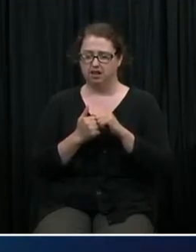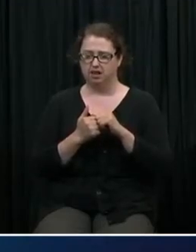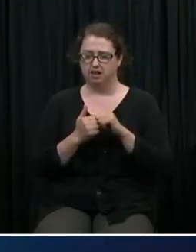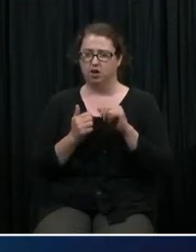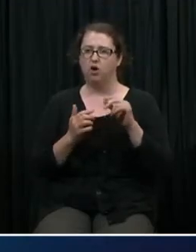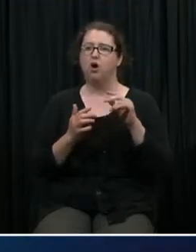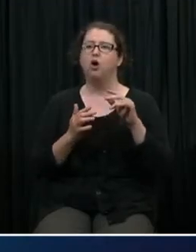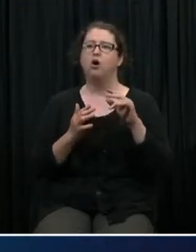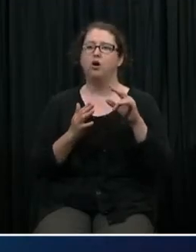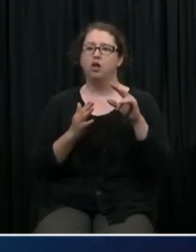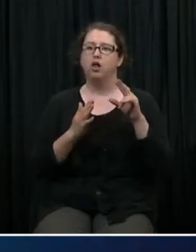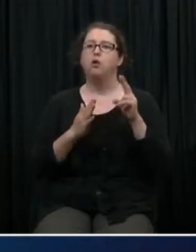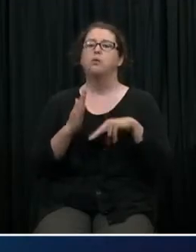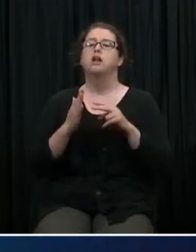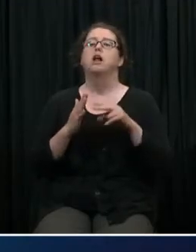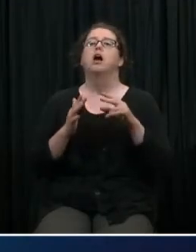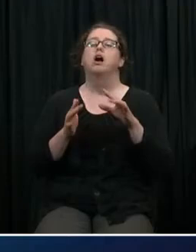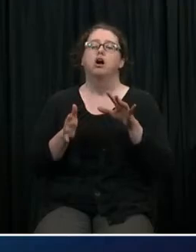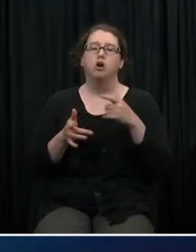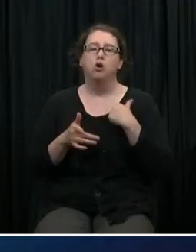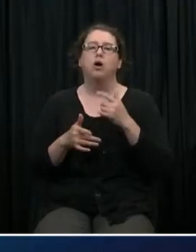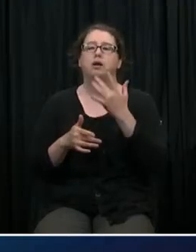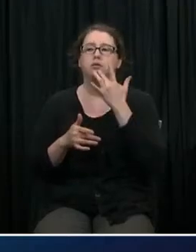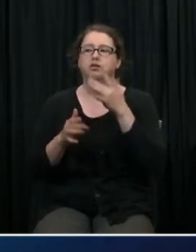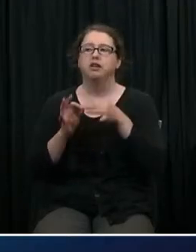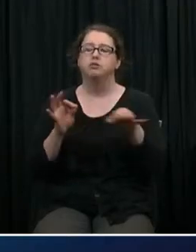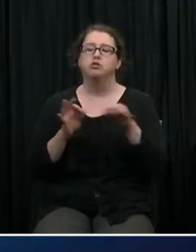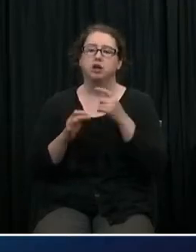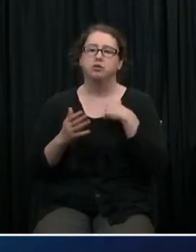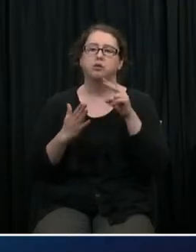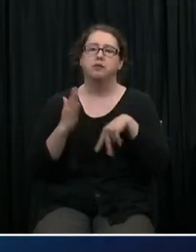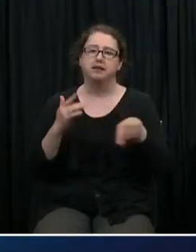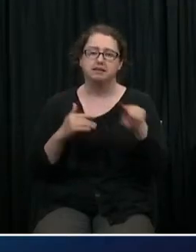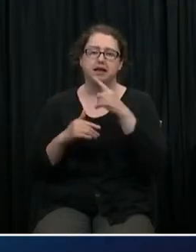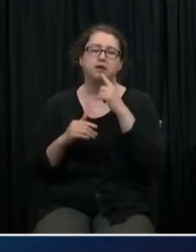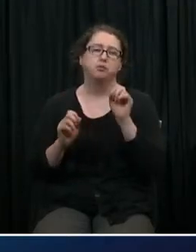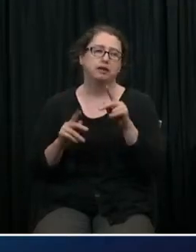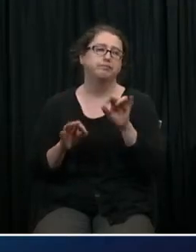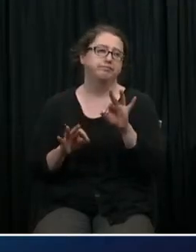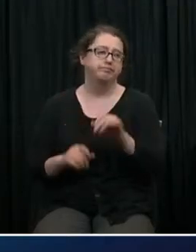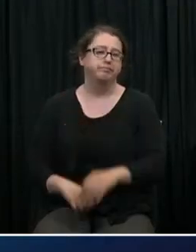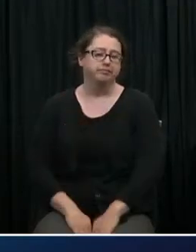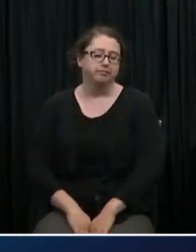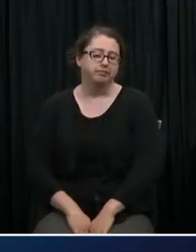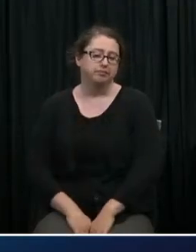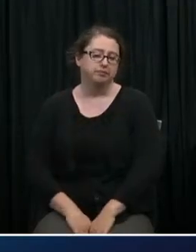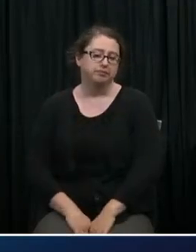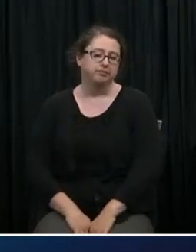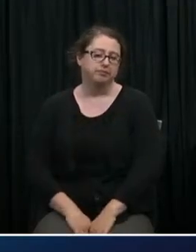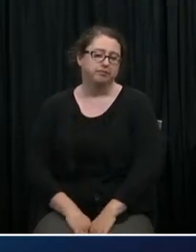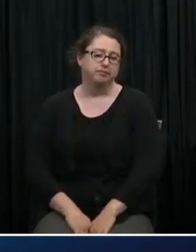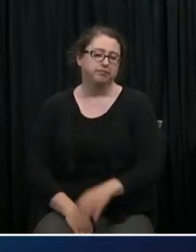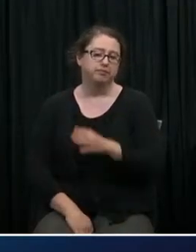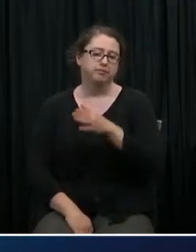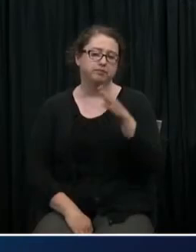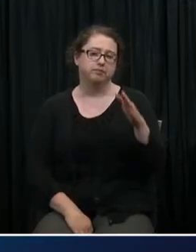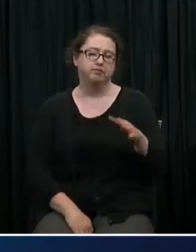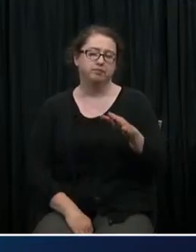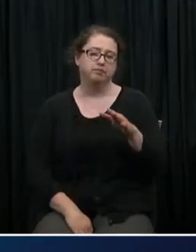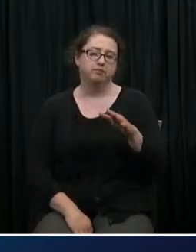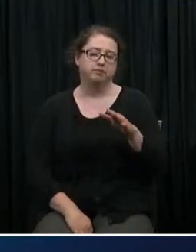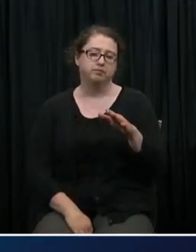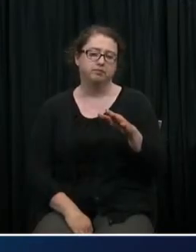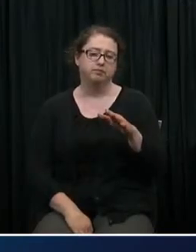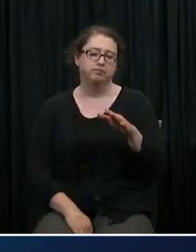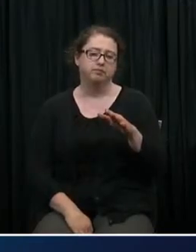you. Thank you for your suggestion. Now we have Tonya Jackson from North